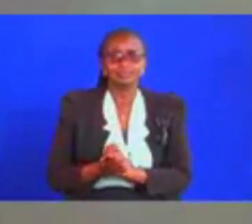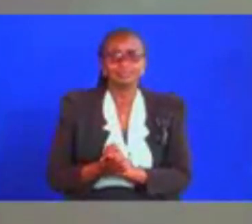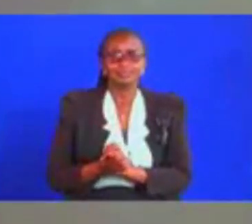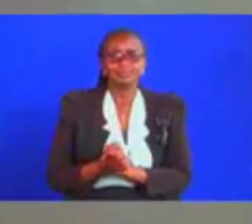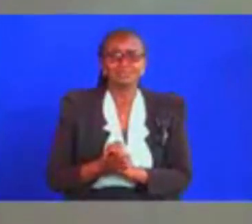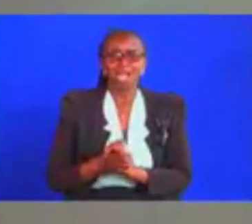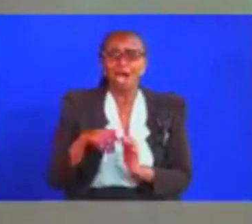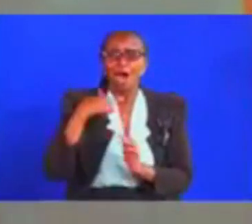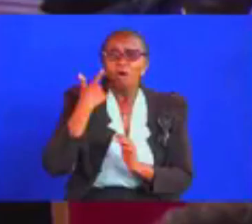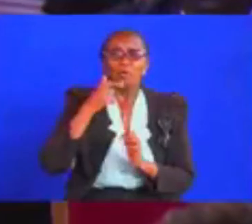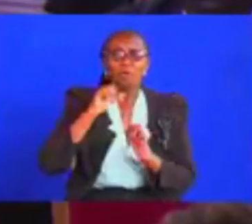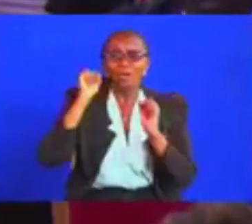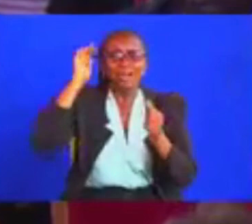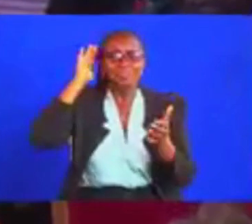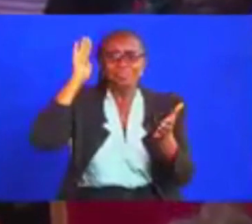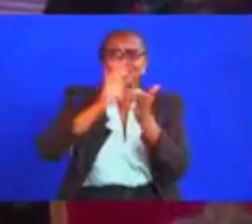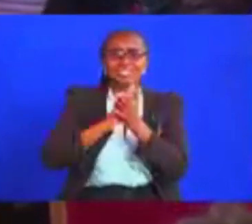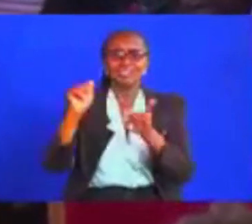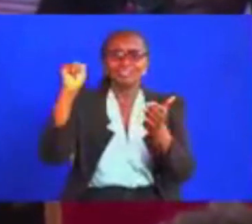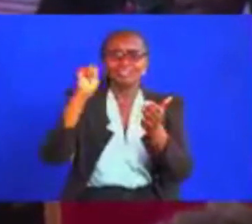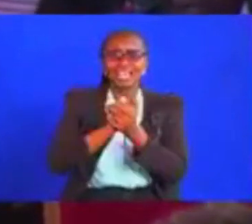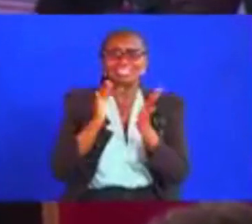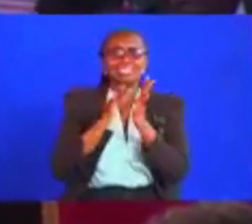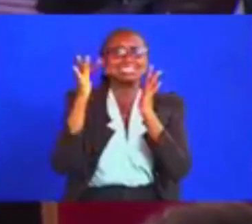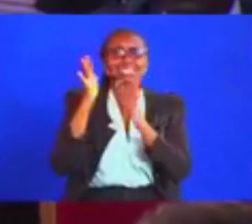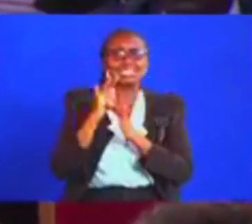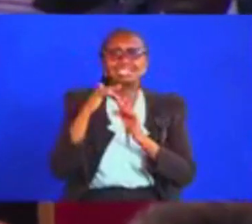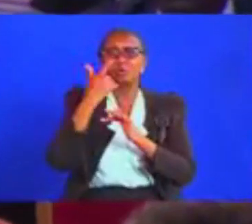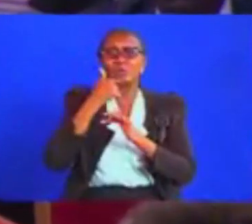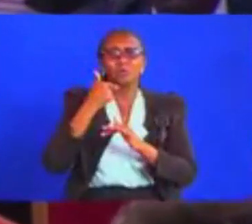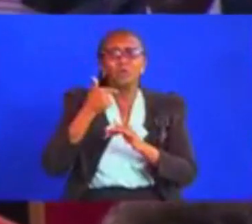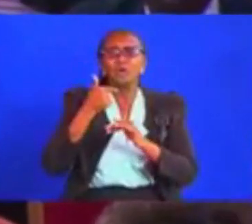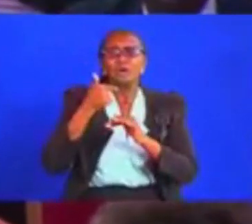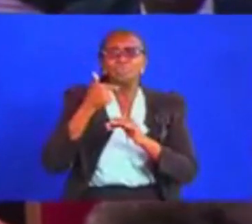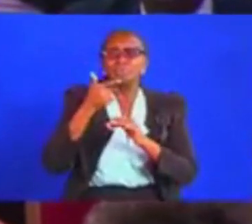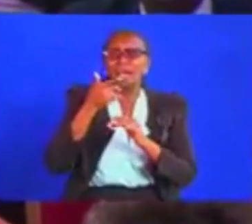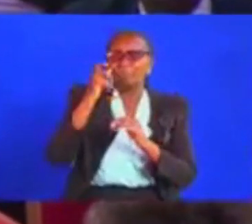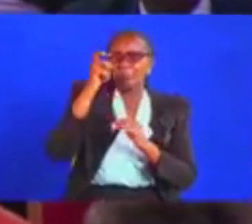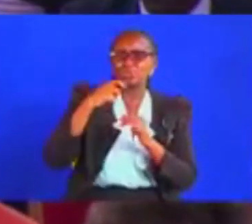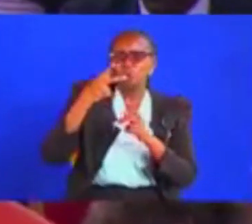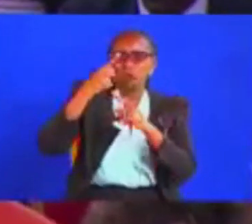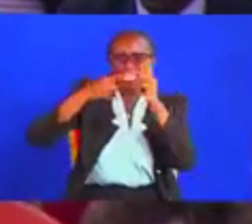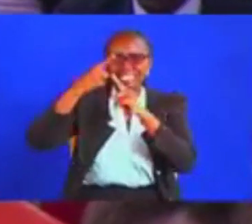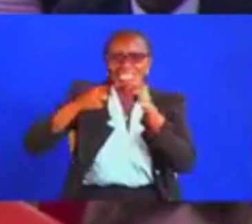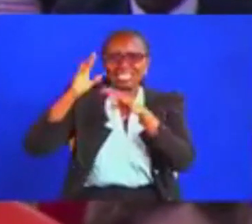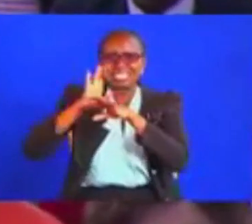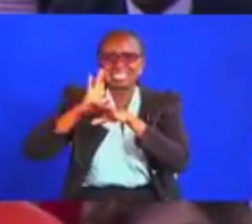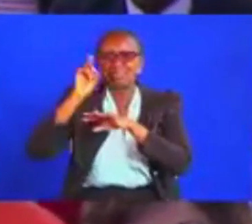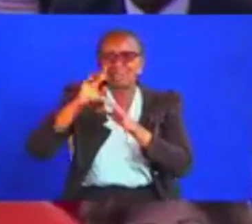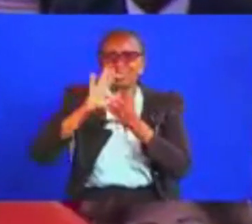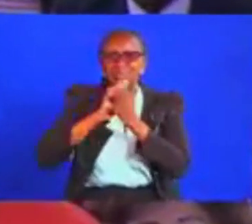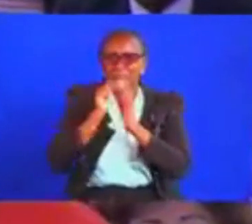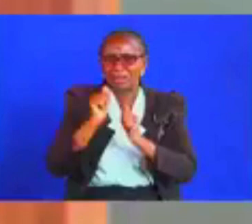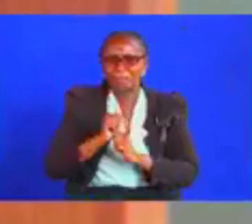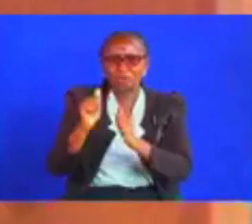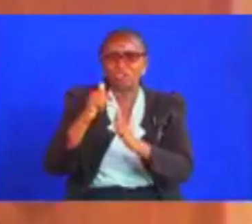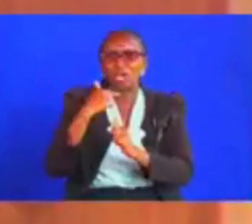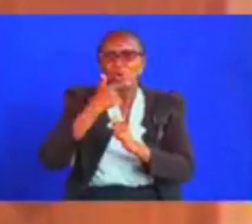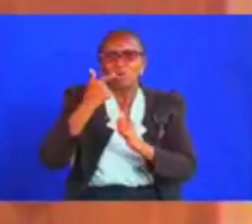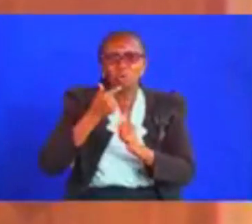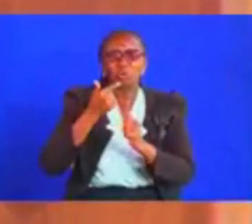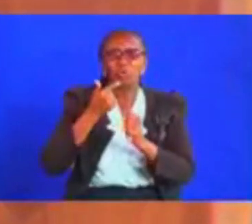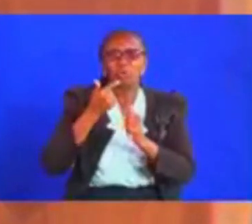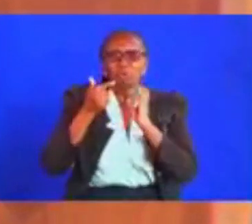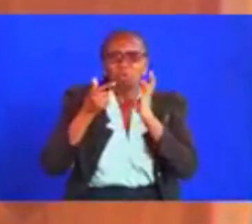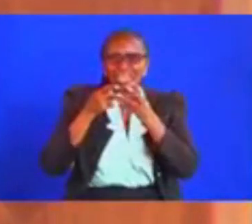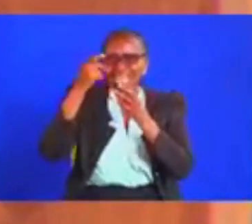Who would have believed that the chiefest persecutor of the church would become the apostle who would write 2/3 of the New